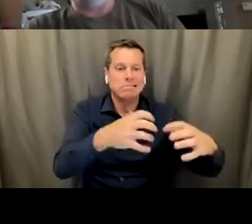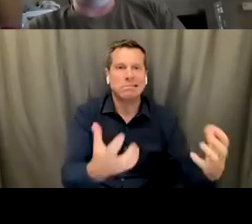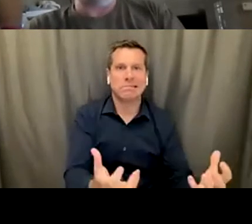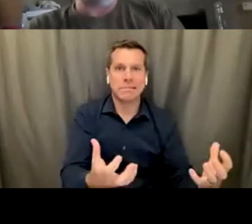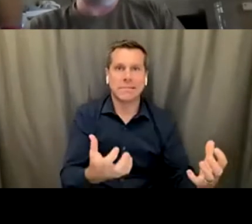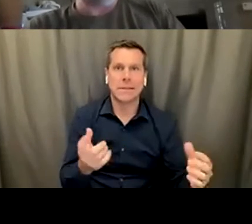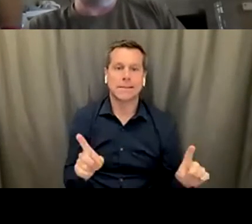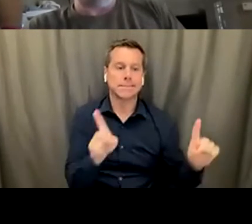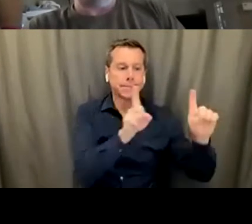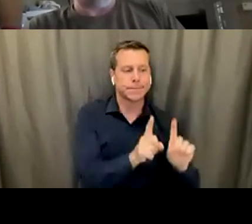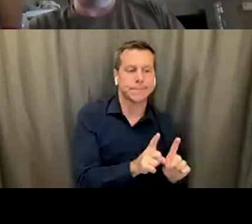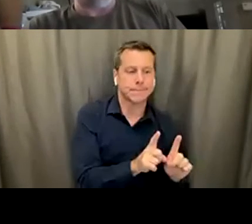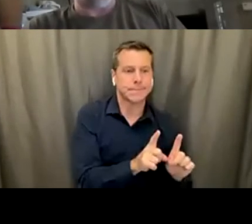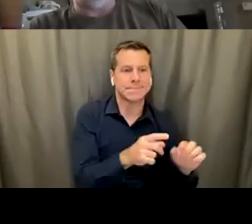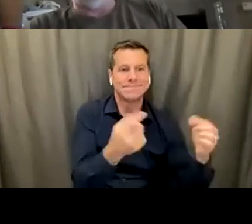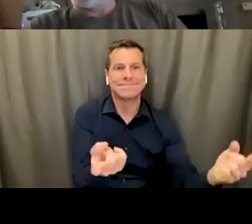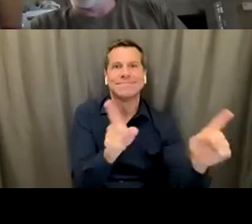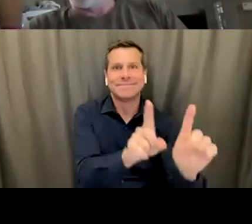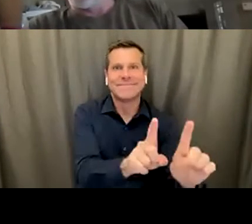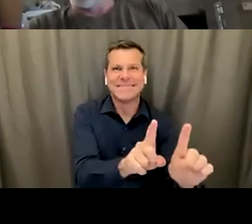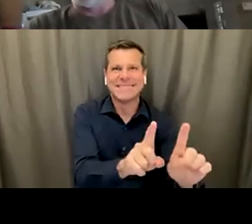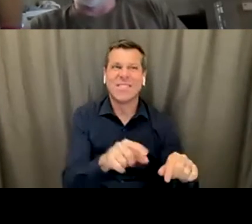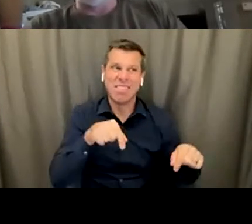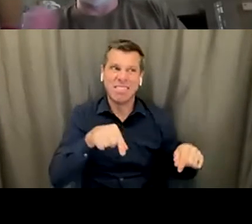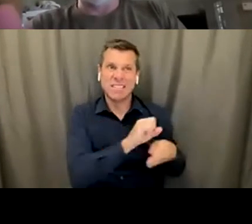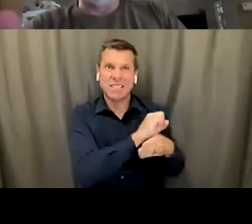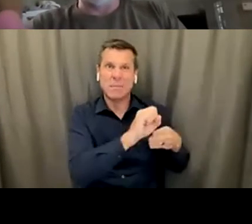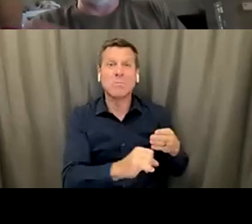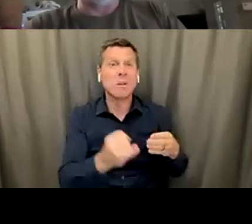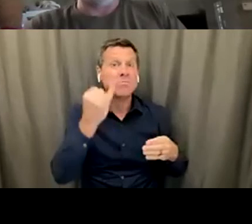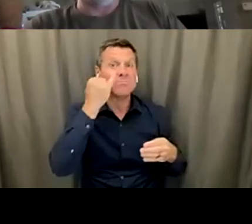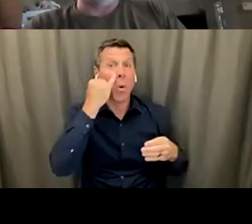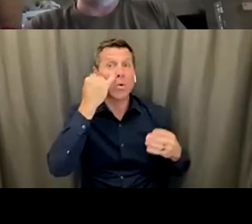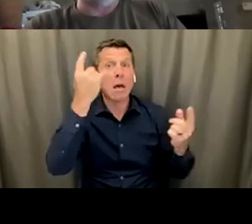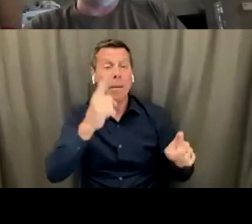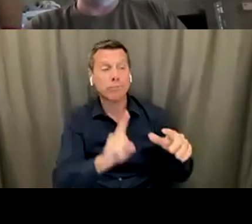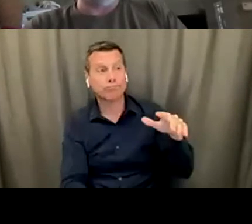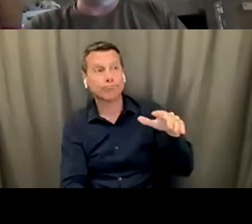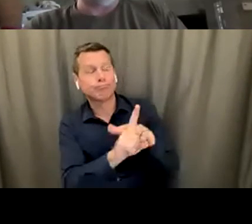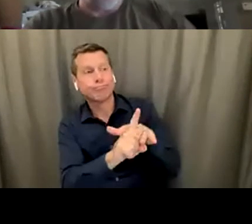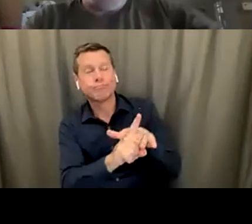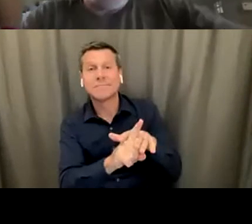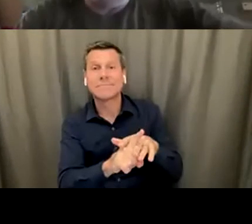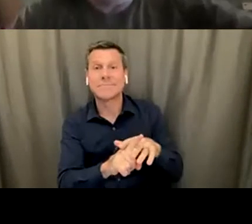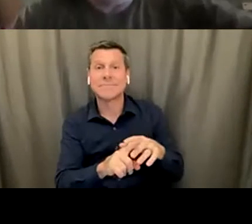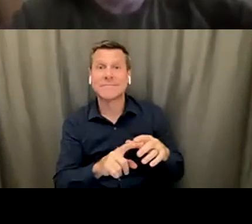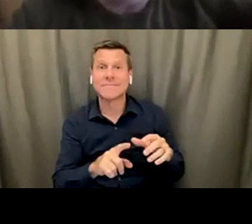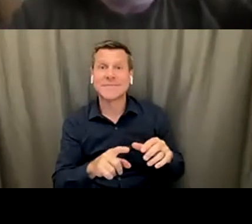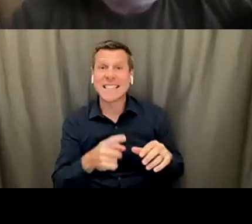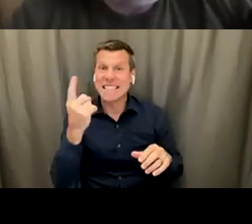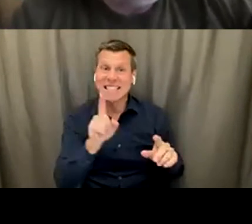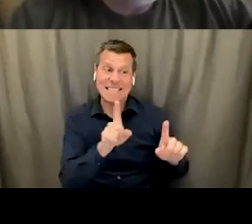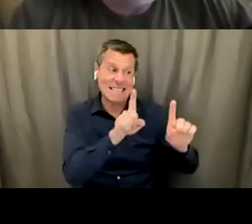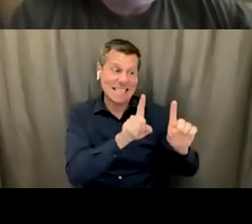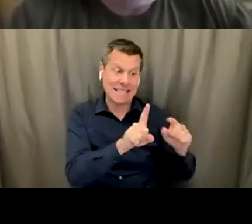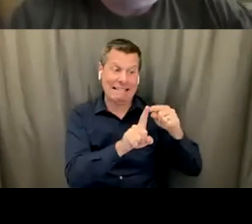there for the whole semester. But what if I run into a scenario that somebody has a waiver, legitimate